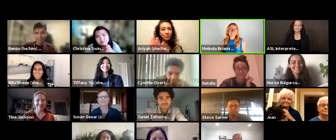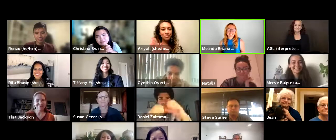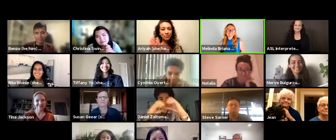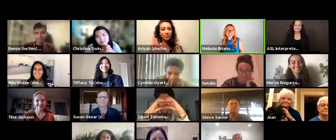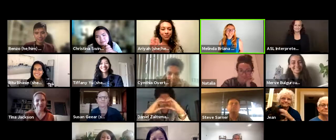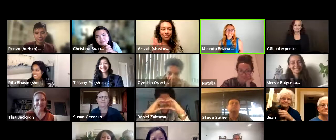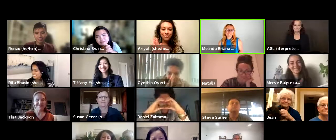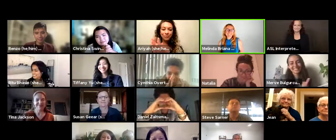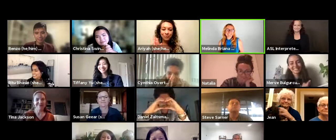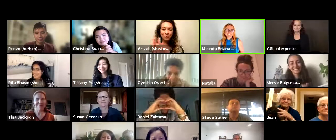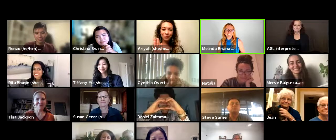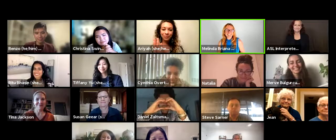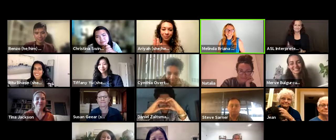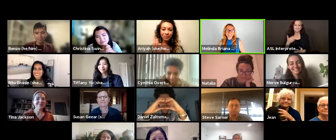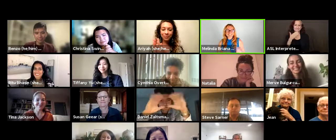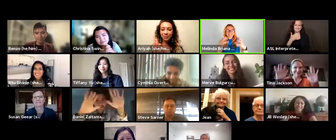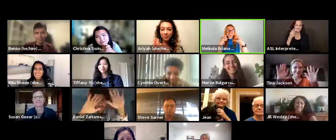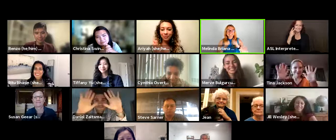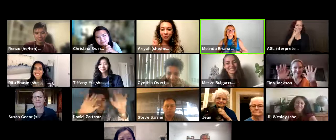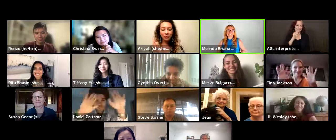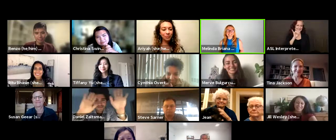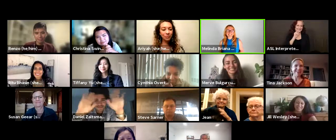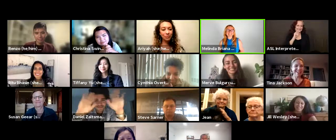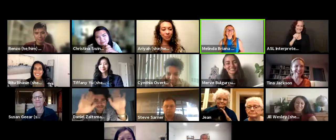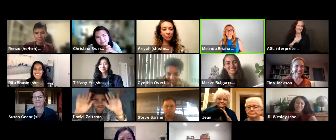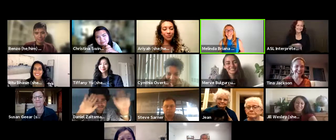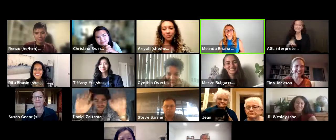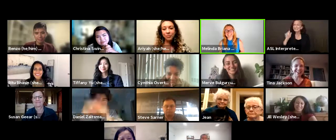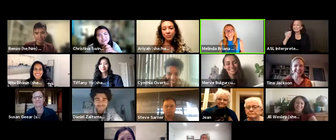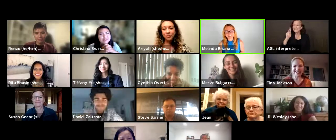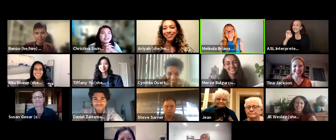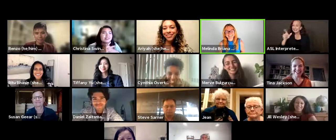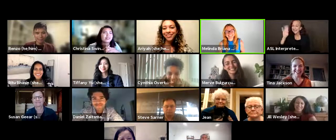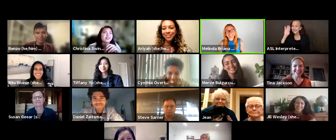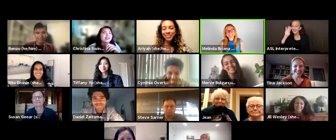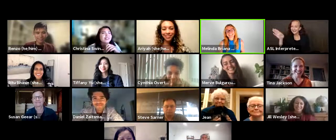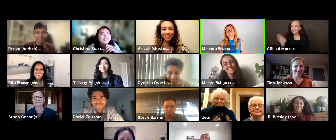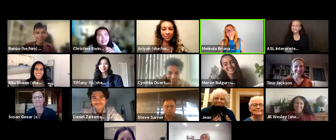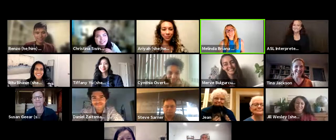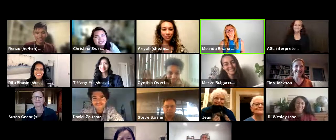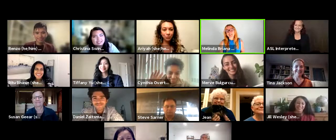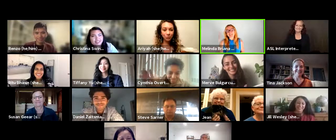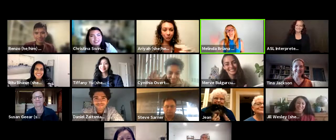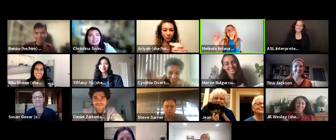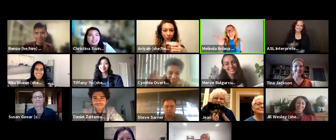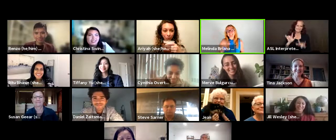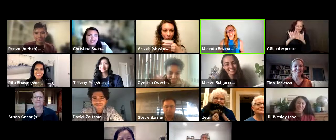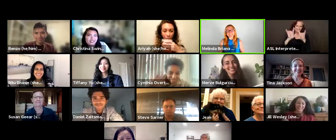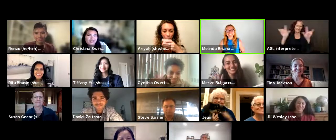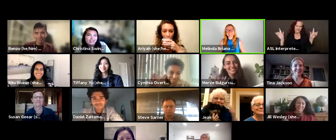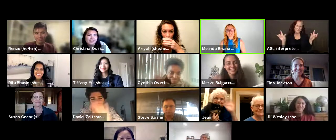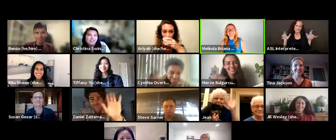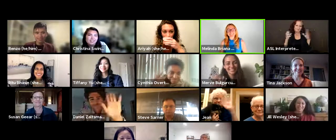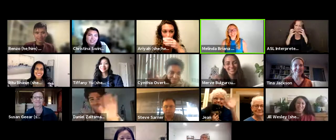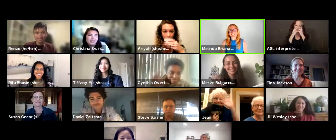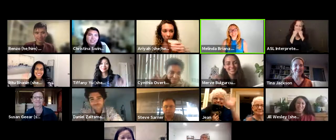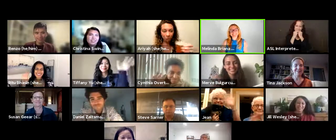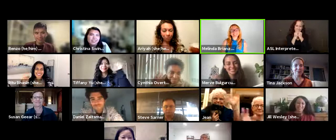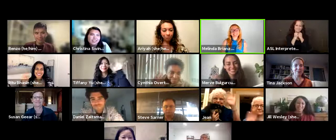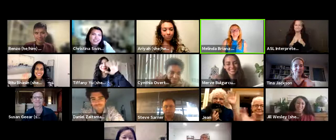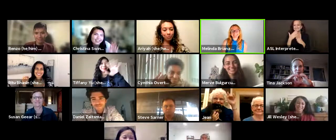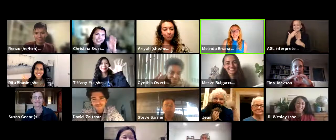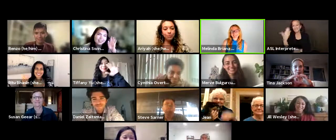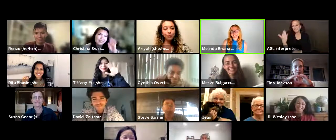Yes. Good to see you, Tina. Hi. Yes, Daniel. Hi. Love you all. Bye. Thank you.